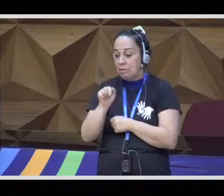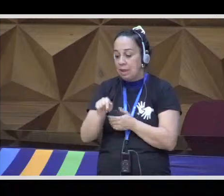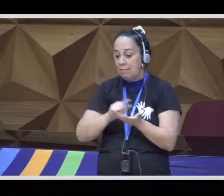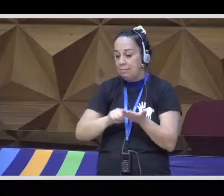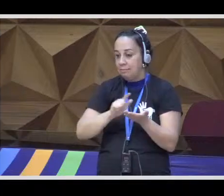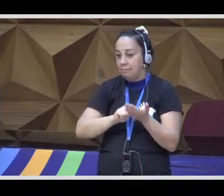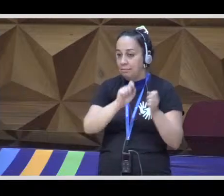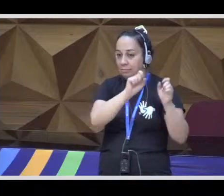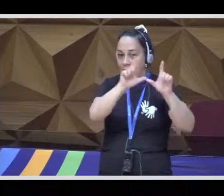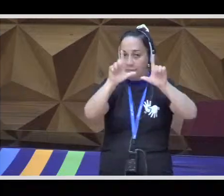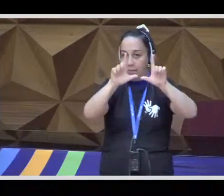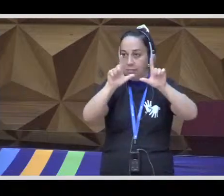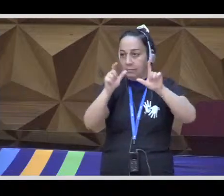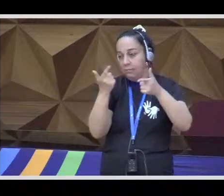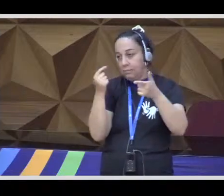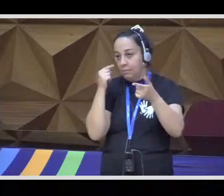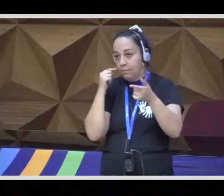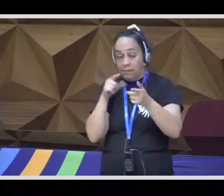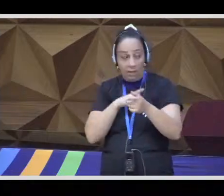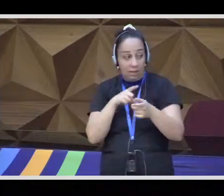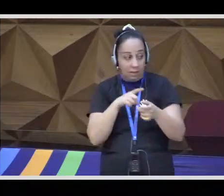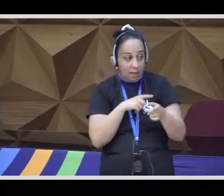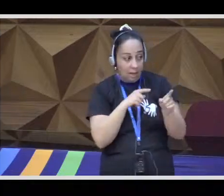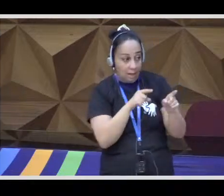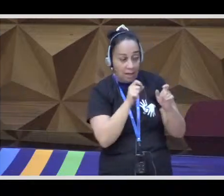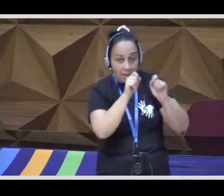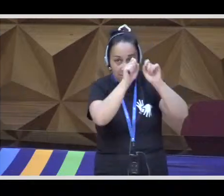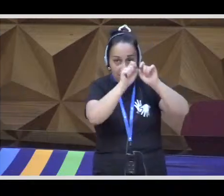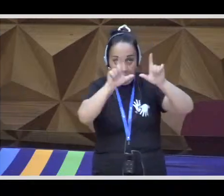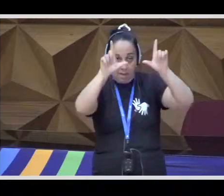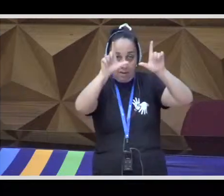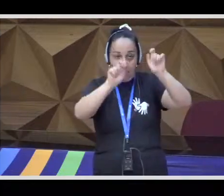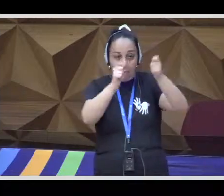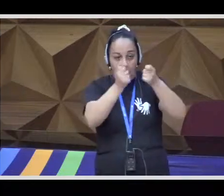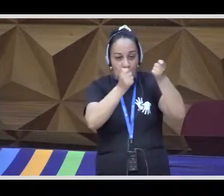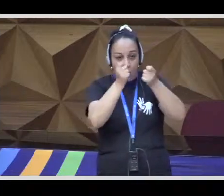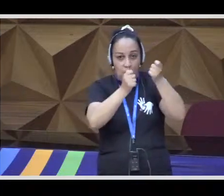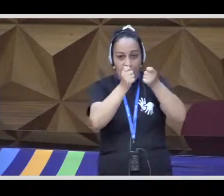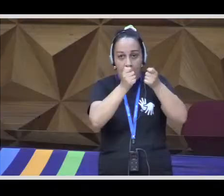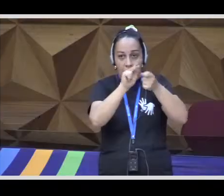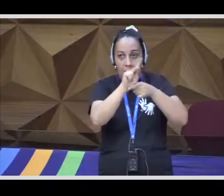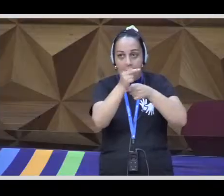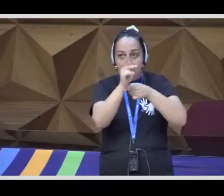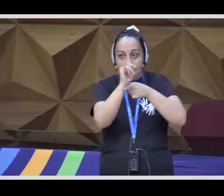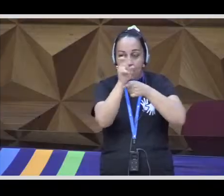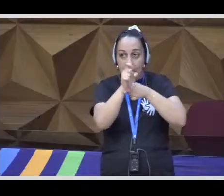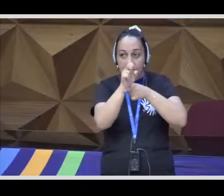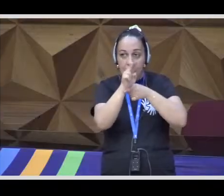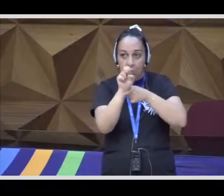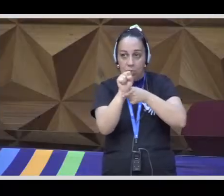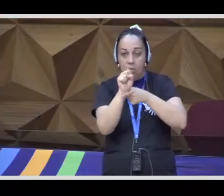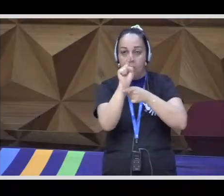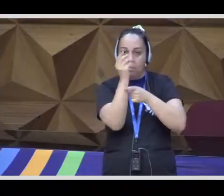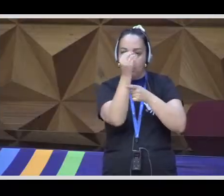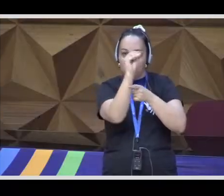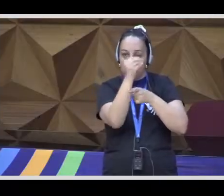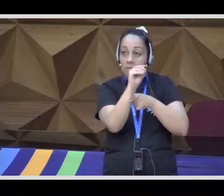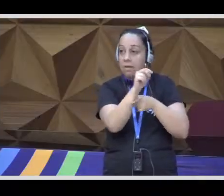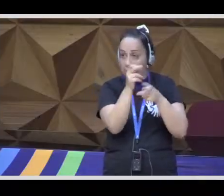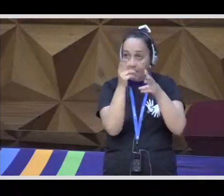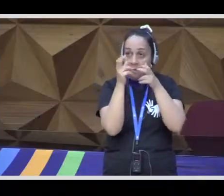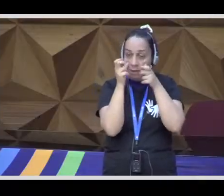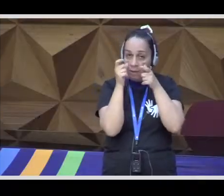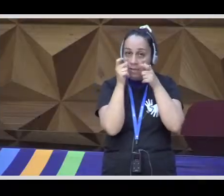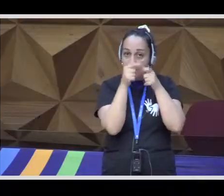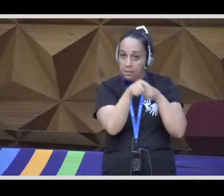the pixels that you can see. So then we can do interesting things with those. So we can use some of